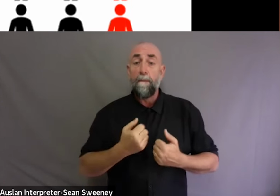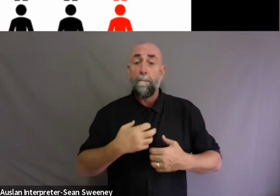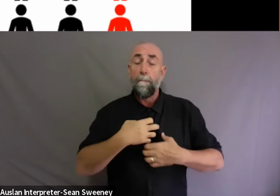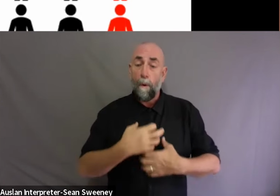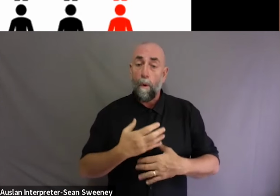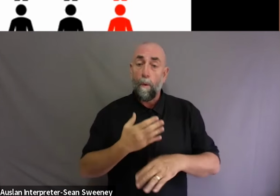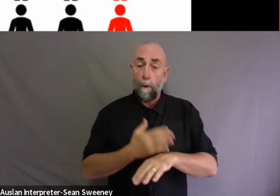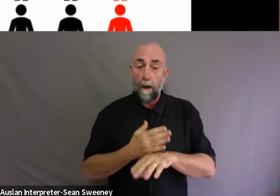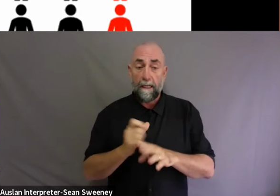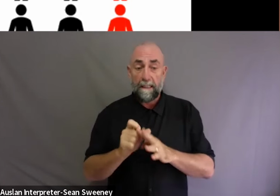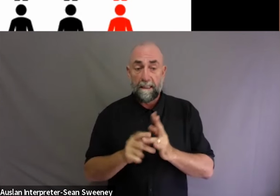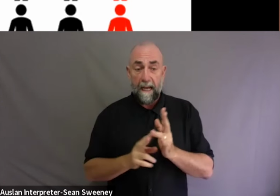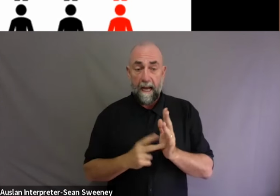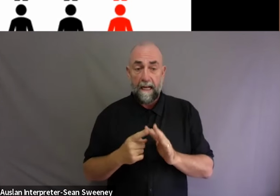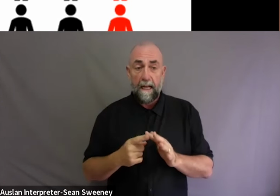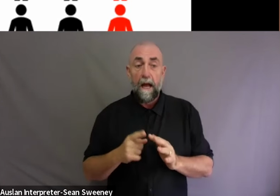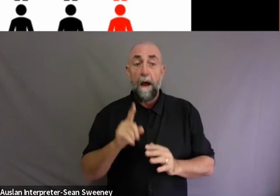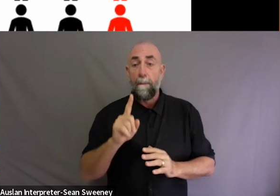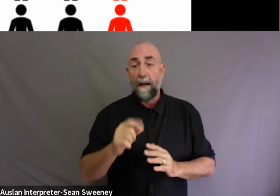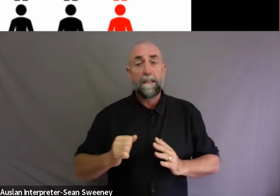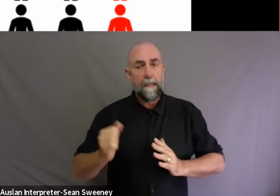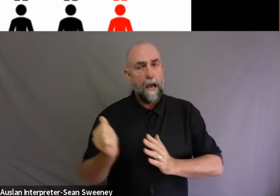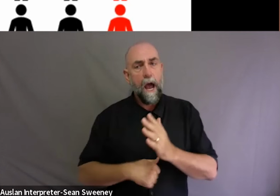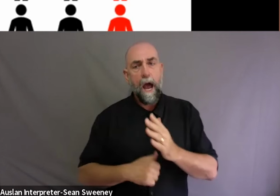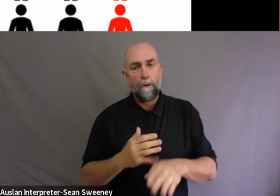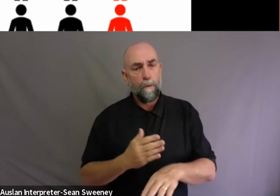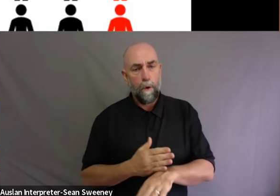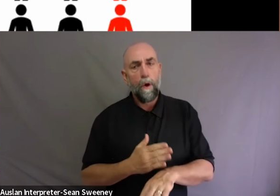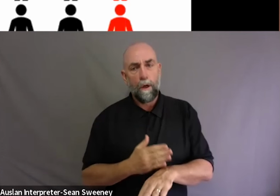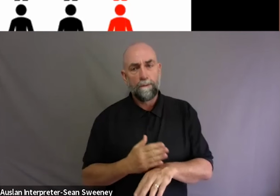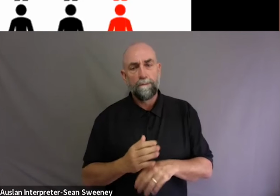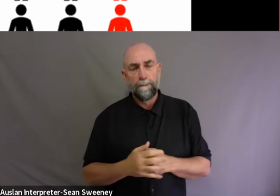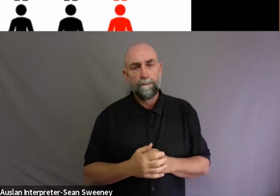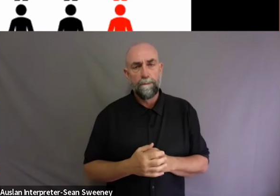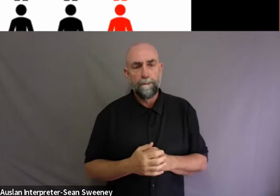actually, if you click, it's much harder. Next slide.